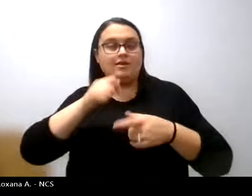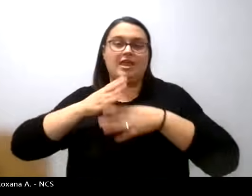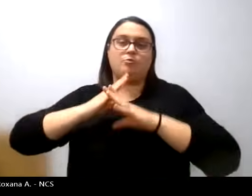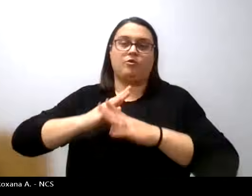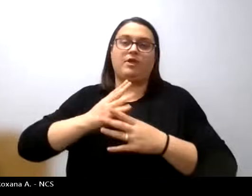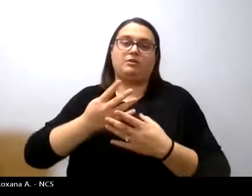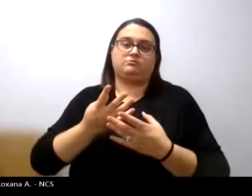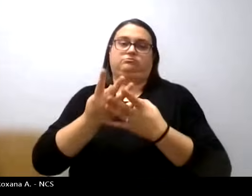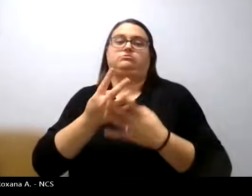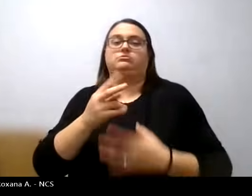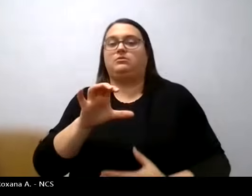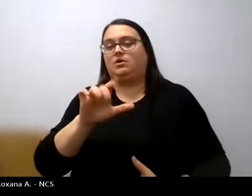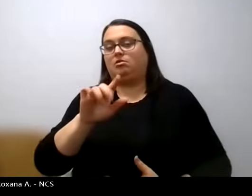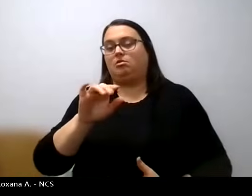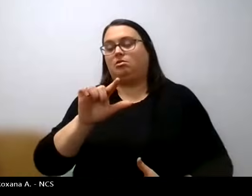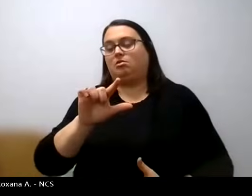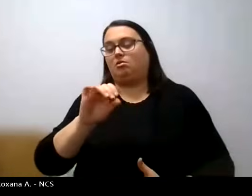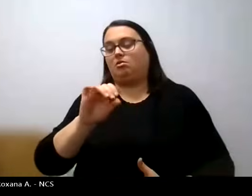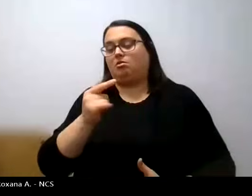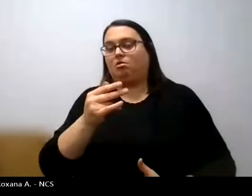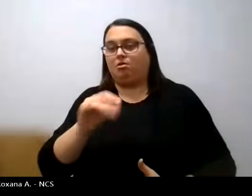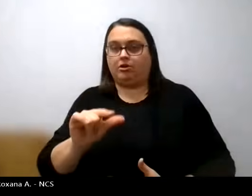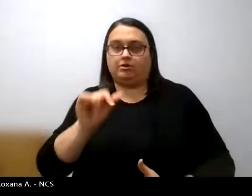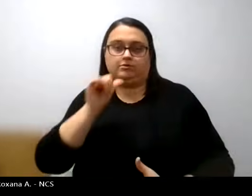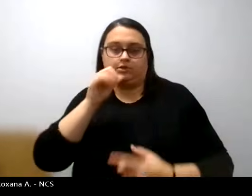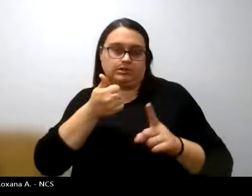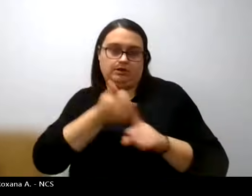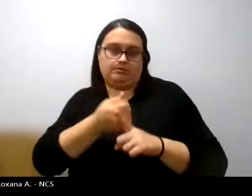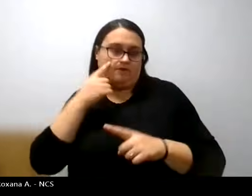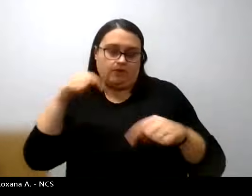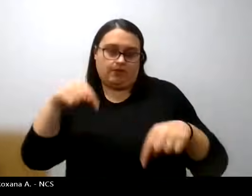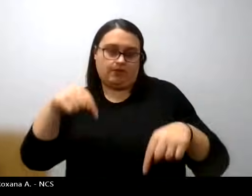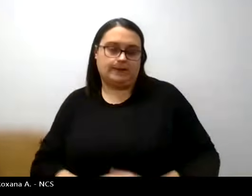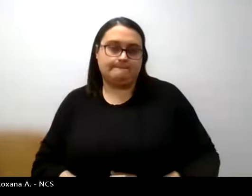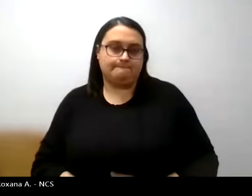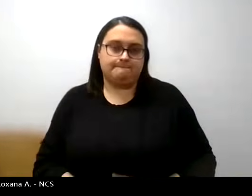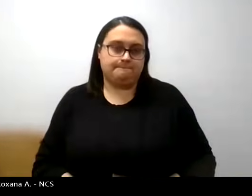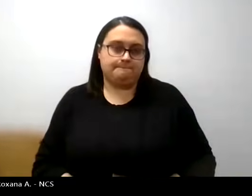clogging. This was not an impact for this incident.